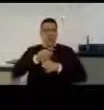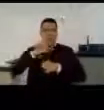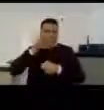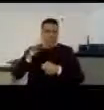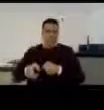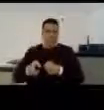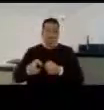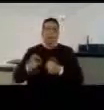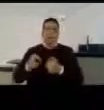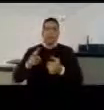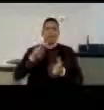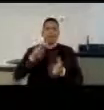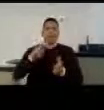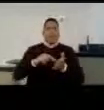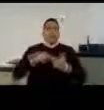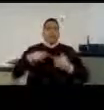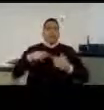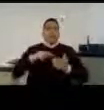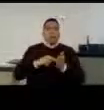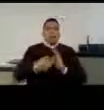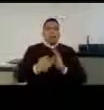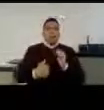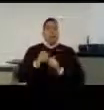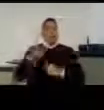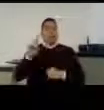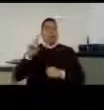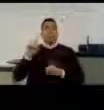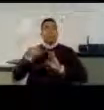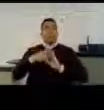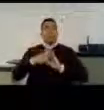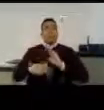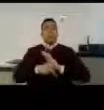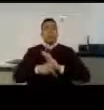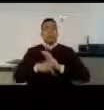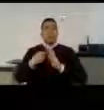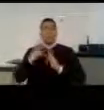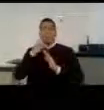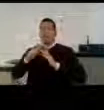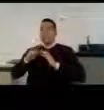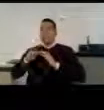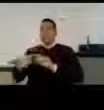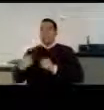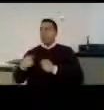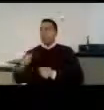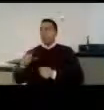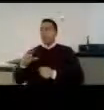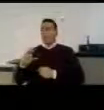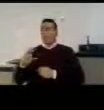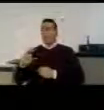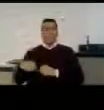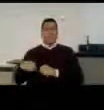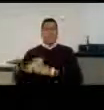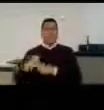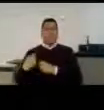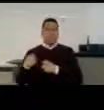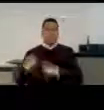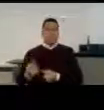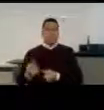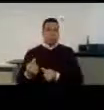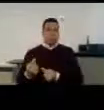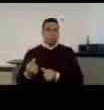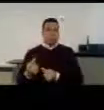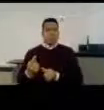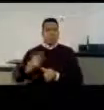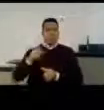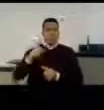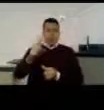back to is thinking about that most of our disability policy has only emerged over the last 50 to 60 years. And when you think